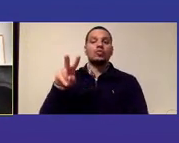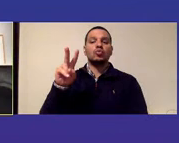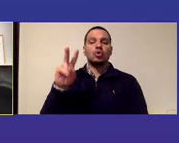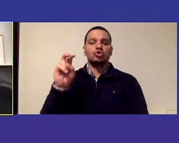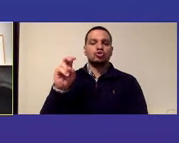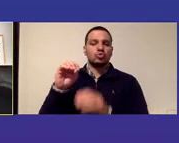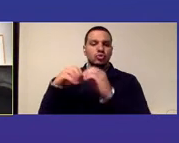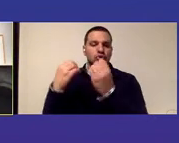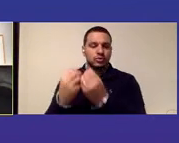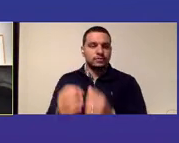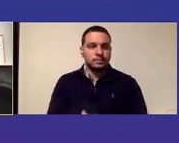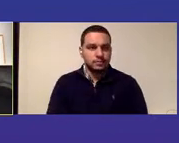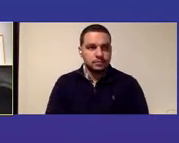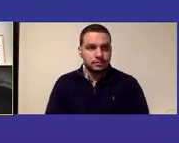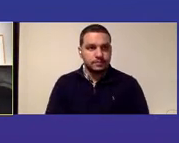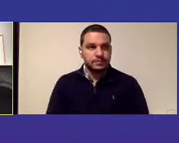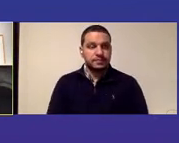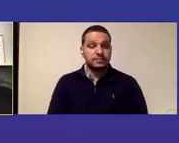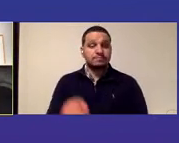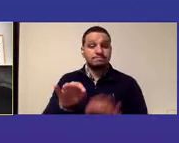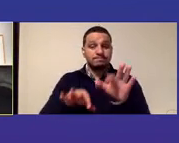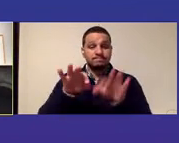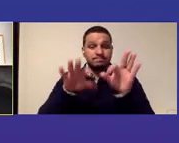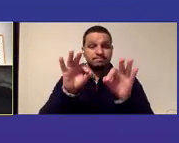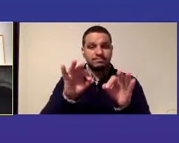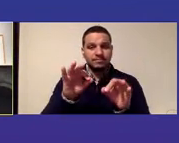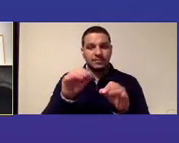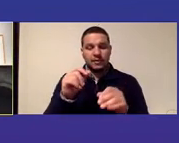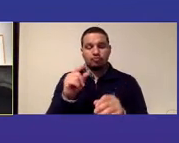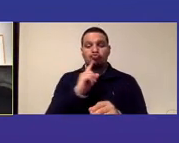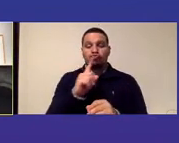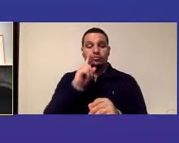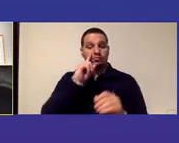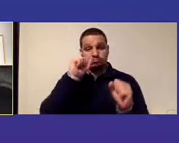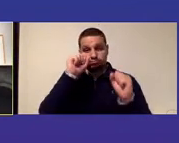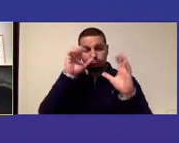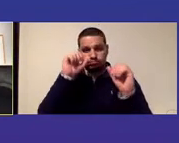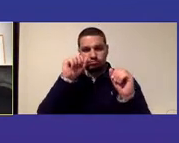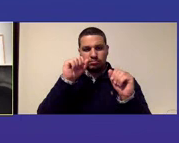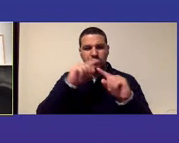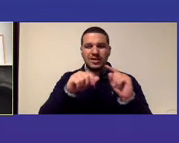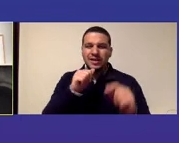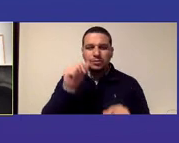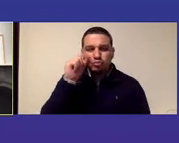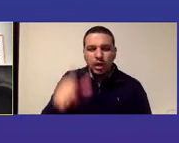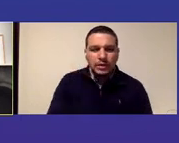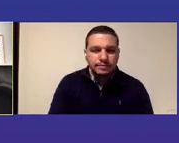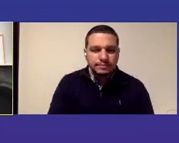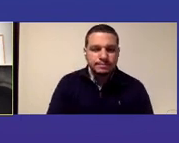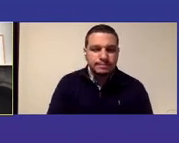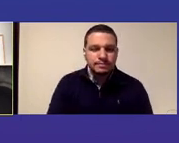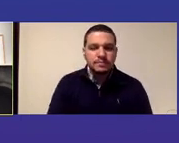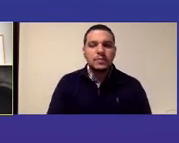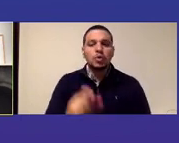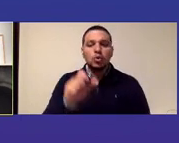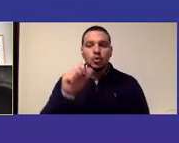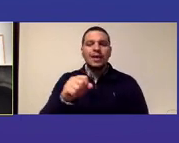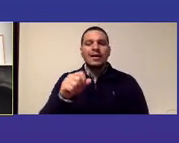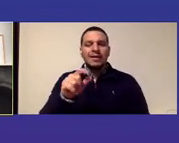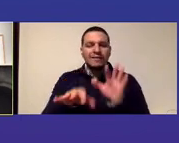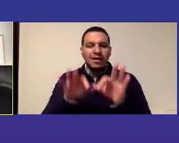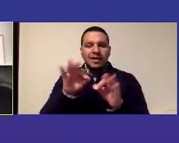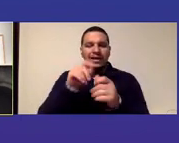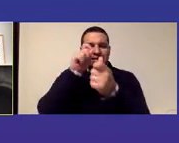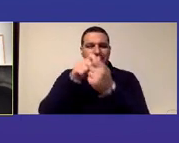organizations. The findings, as you can imagine, are daunting, but they're not surprising. And you'll be able to find the